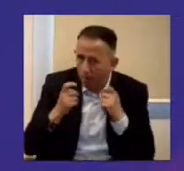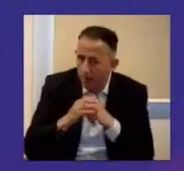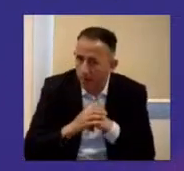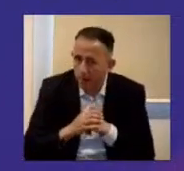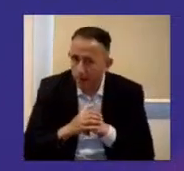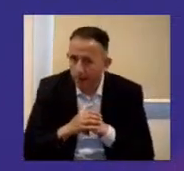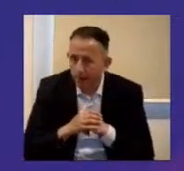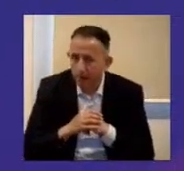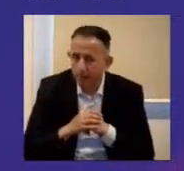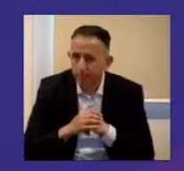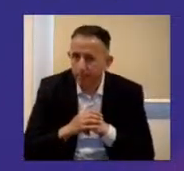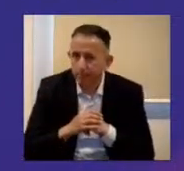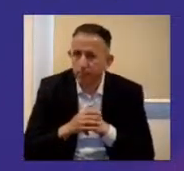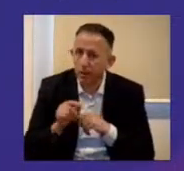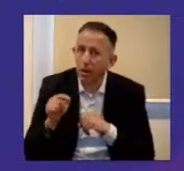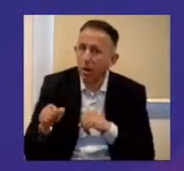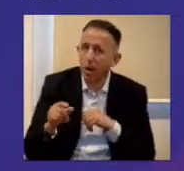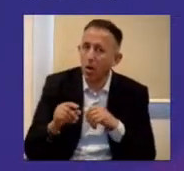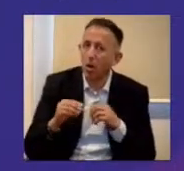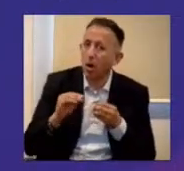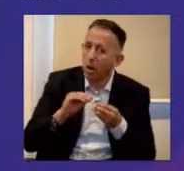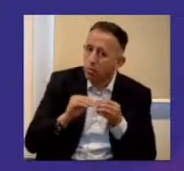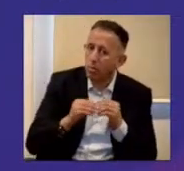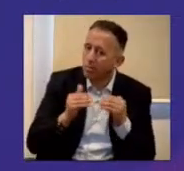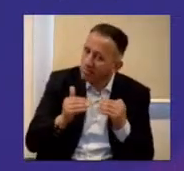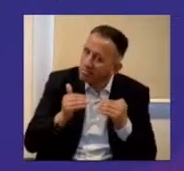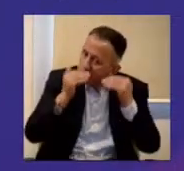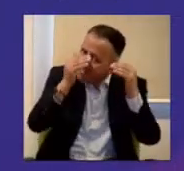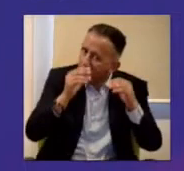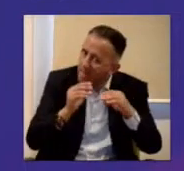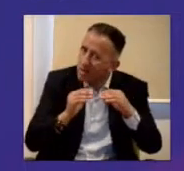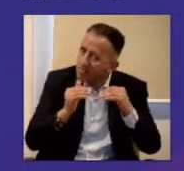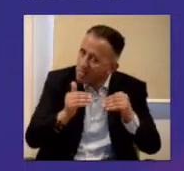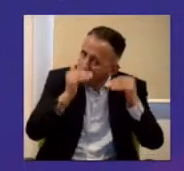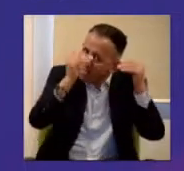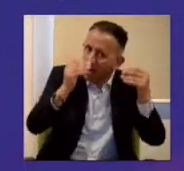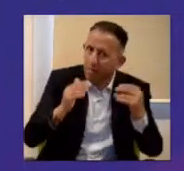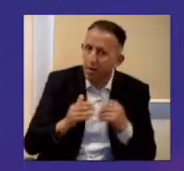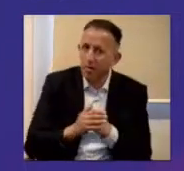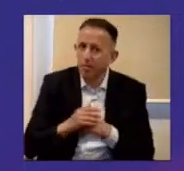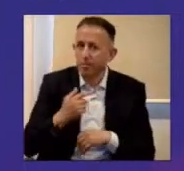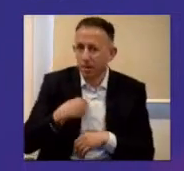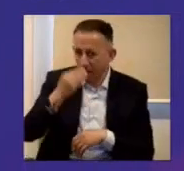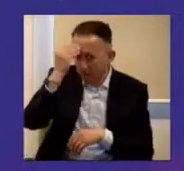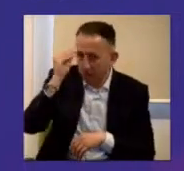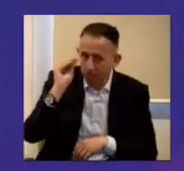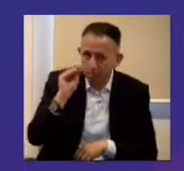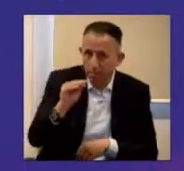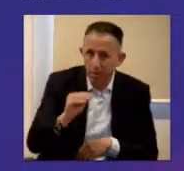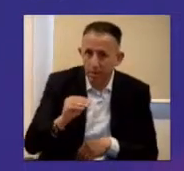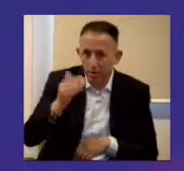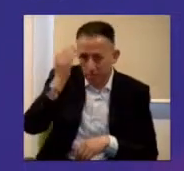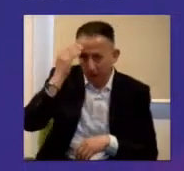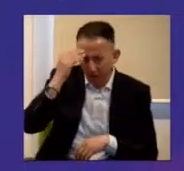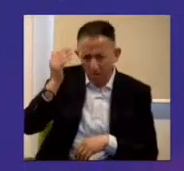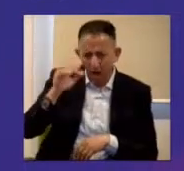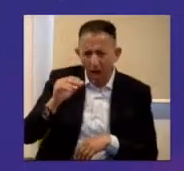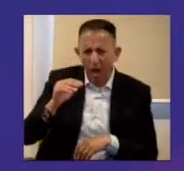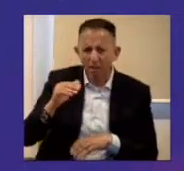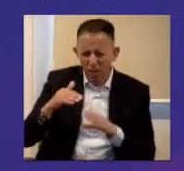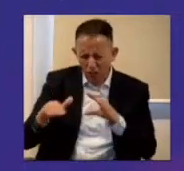example, ChatGPT has been tried in a number of exams. The final exams at the medical schools in the US,